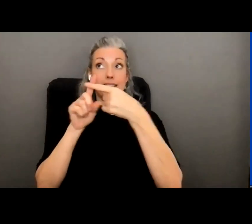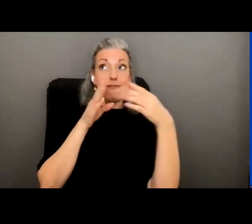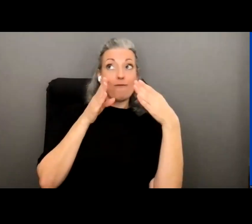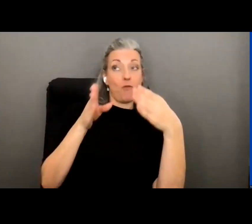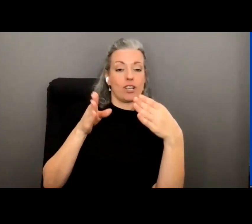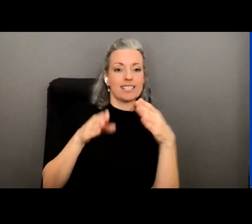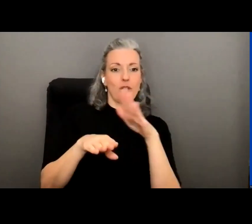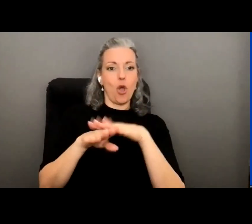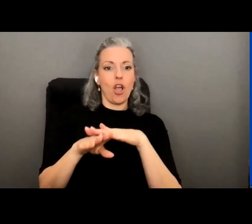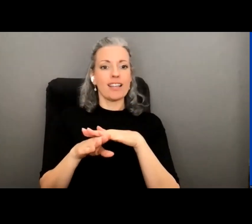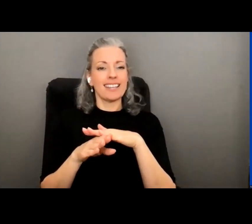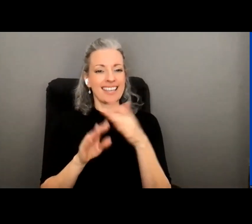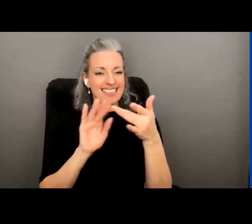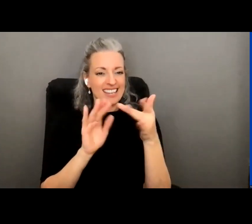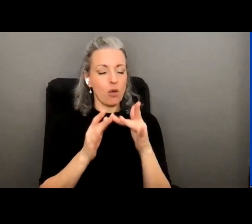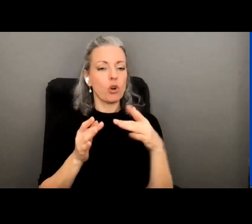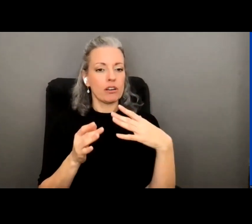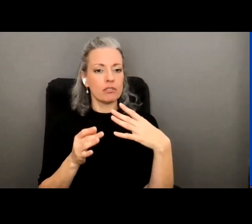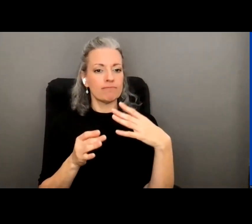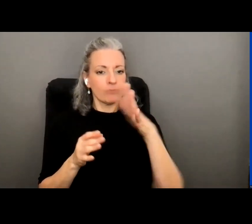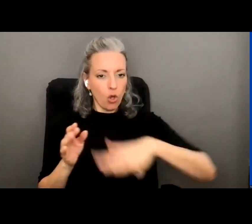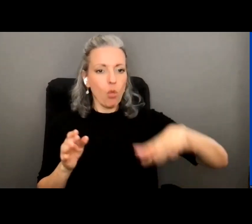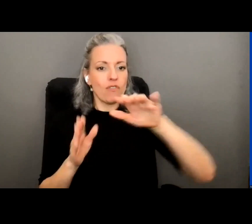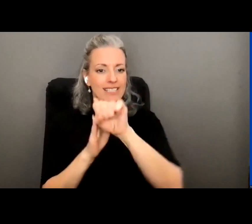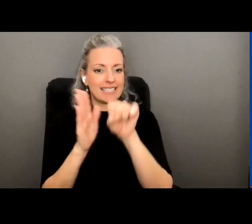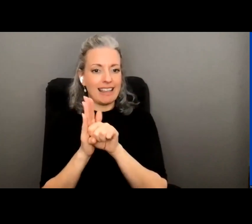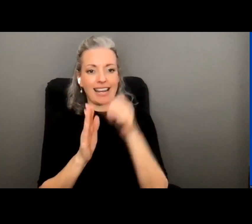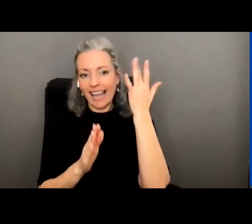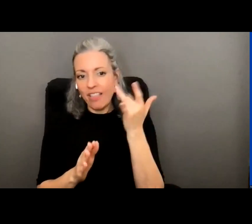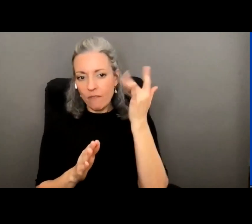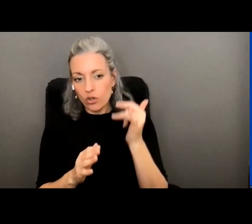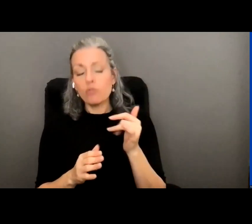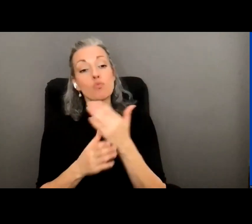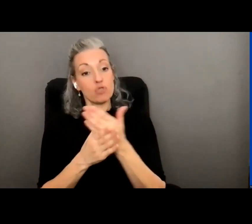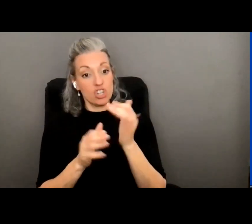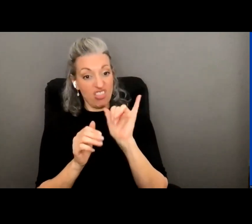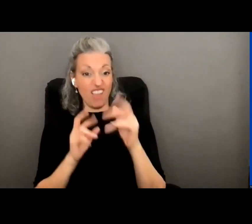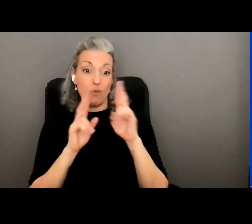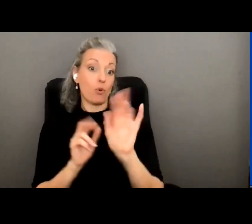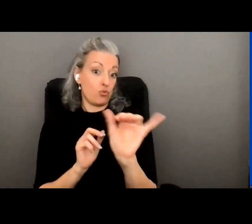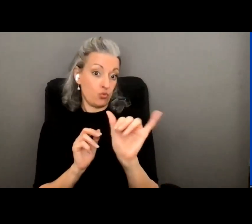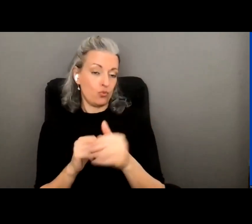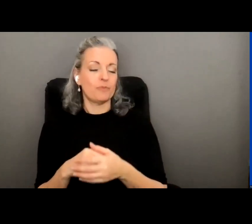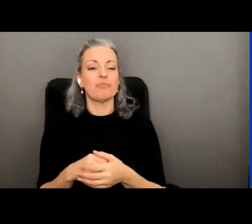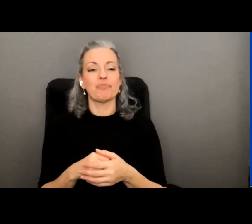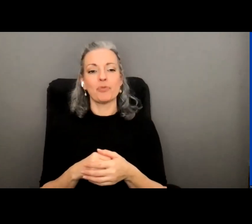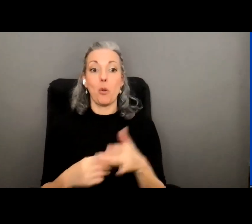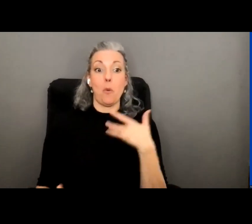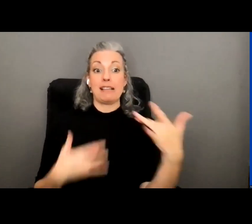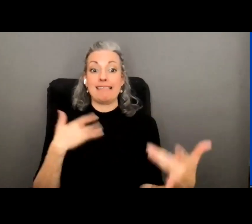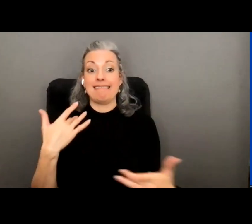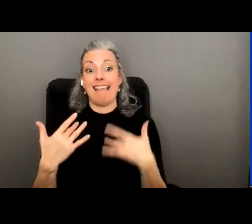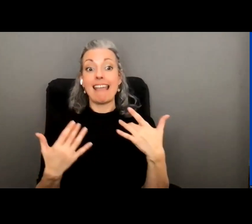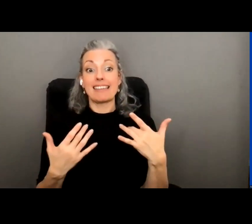of area agencies on aging in our state. We'll share that report with you, and we're eager to get going on the recommendations